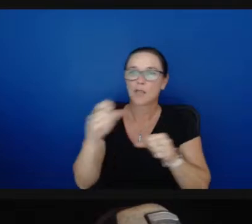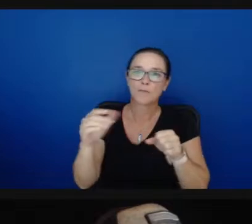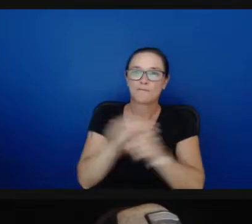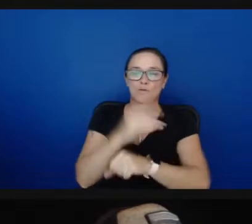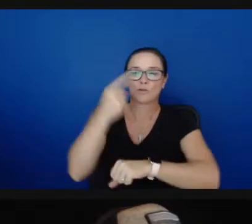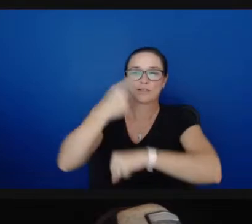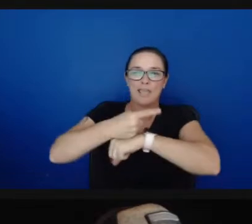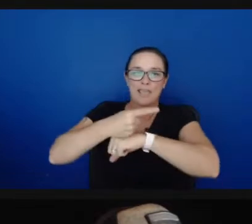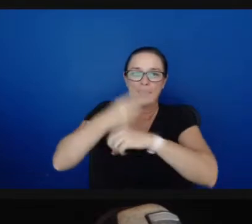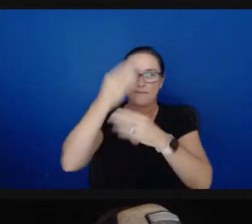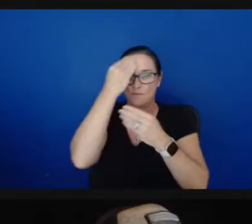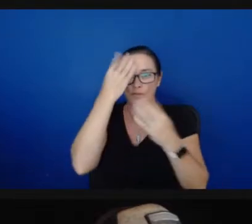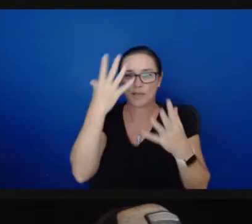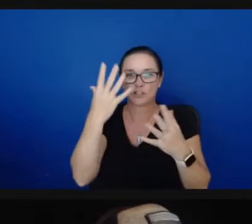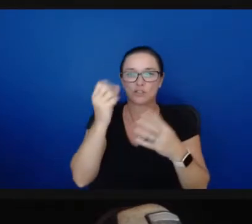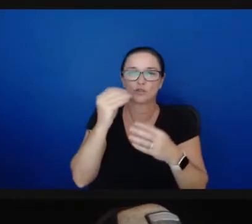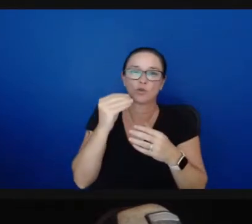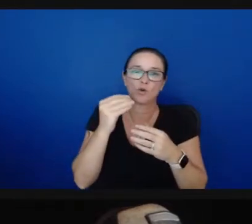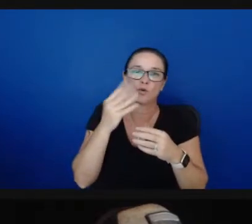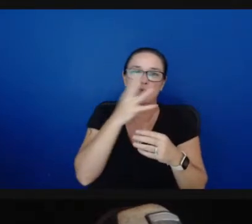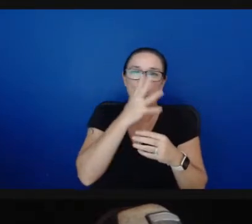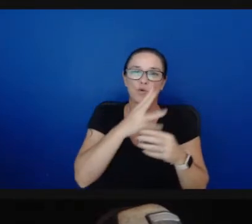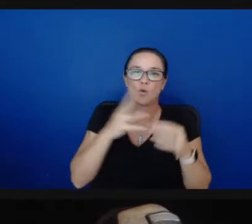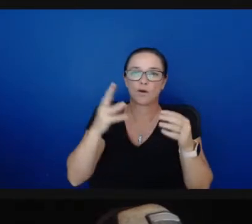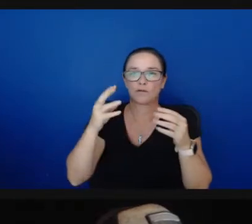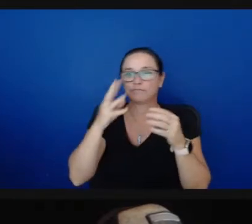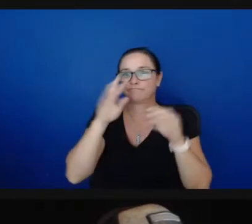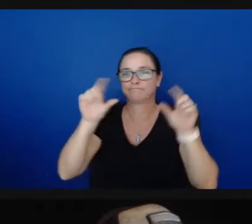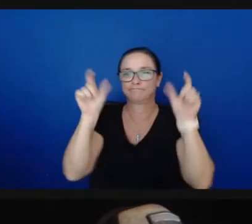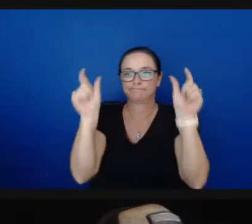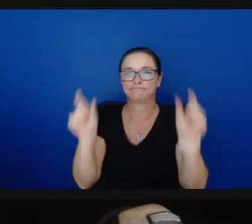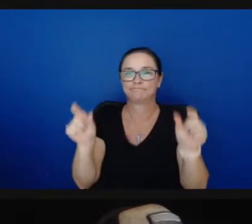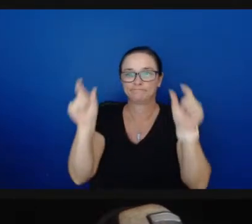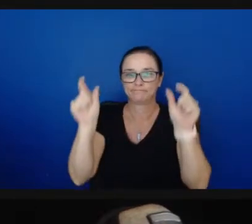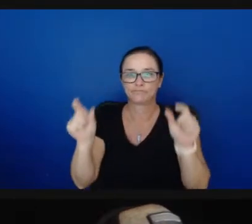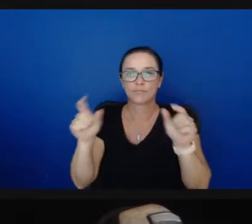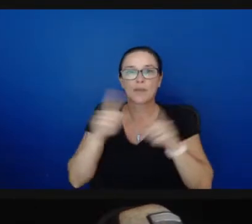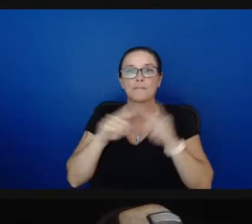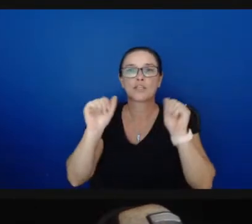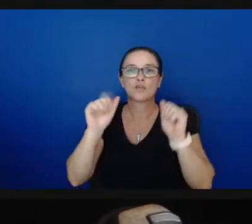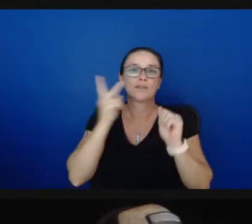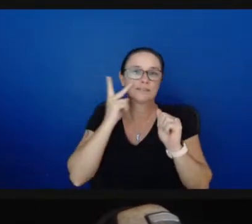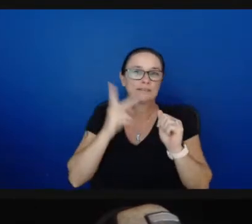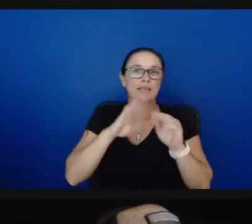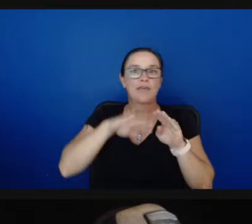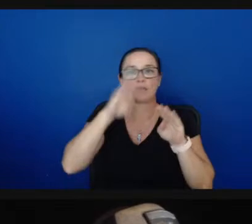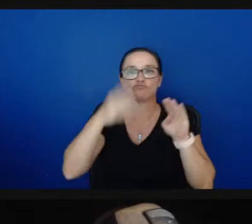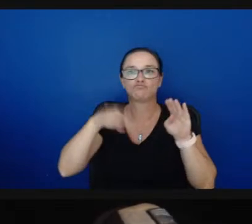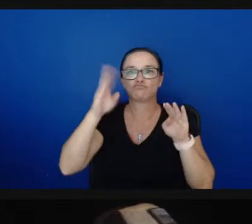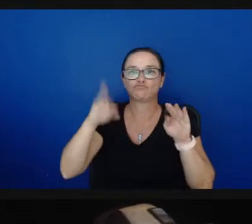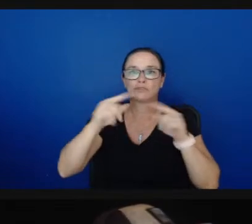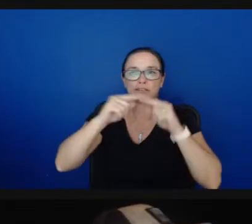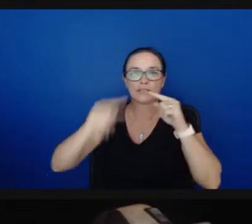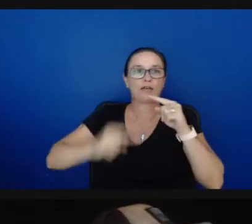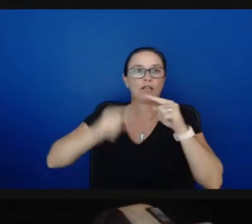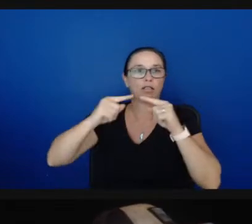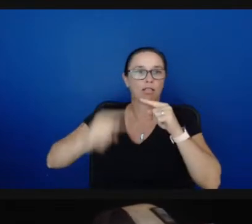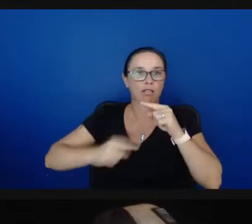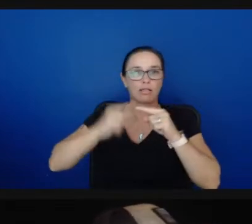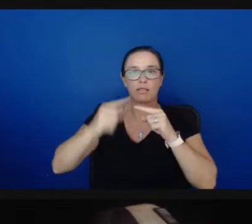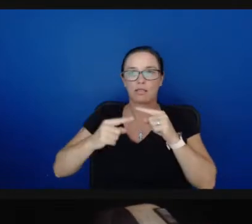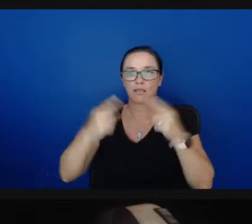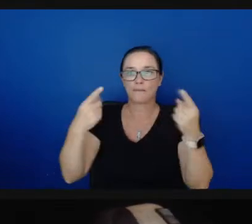data. Right? So you have to ignore the ends here. But you do still see this cycle up and down, up and down, up and down here.